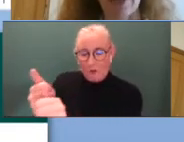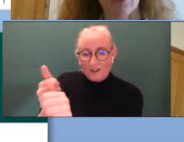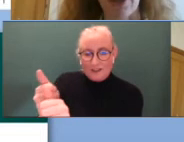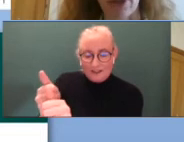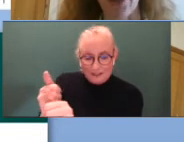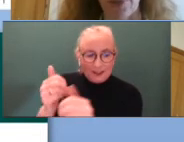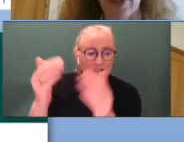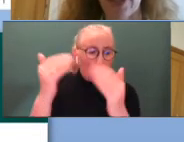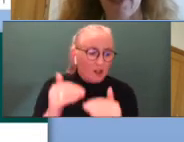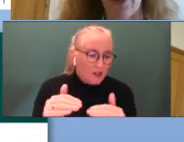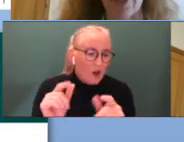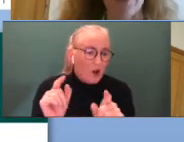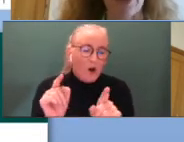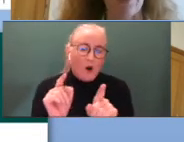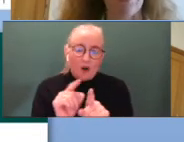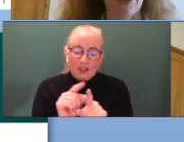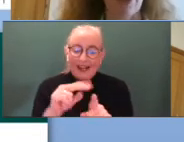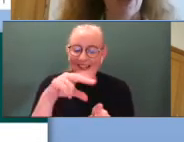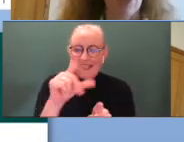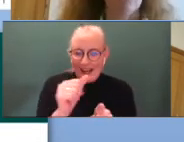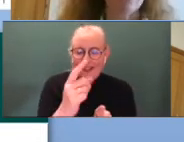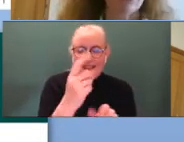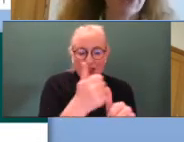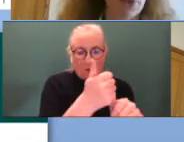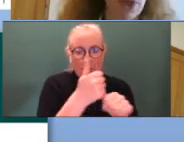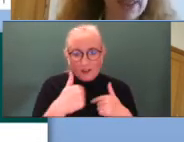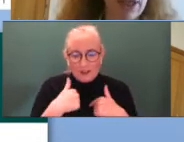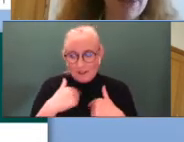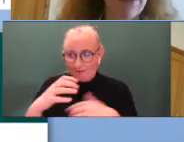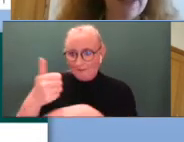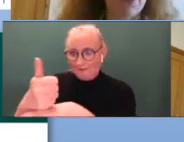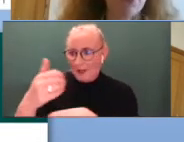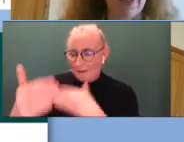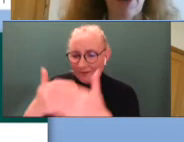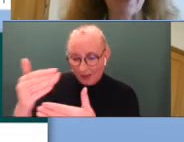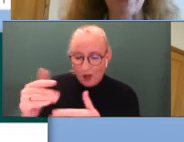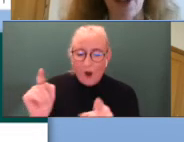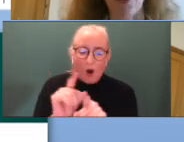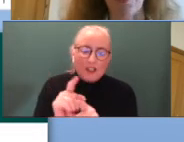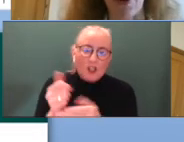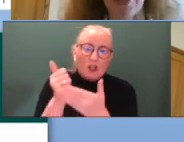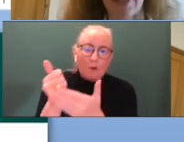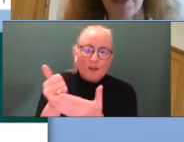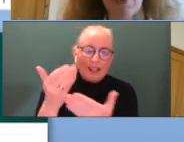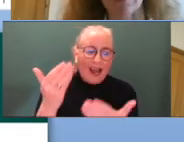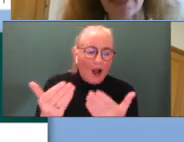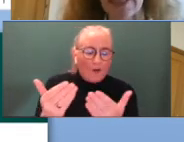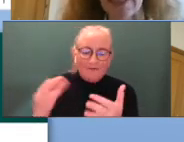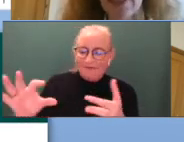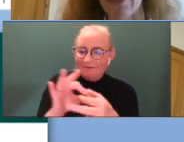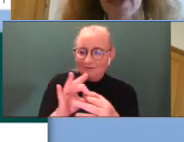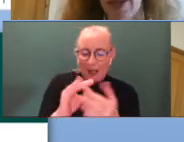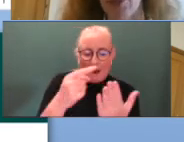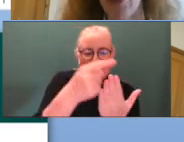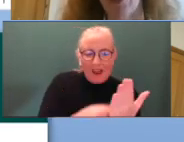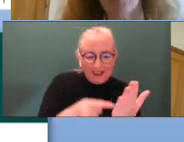are doing a lot of work with us to support that as well. There's also work in terms of supporting how we interpret the policy. The policy in